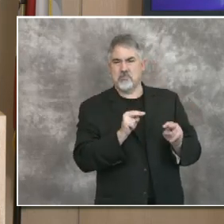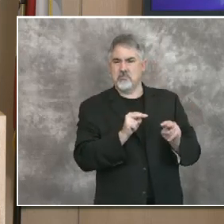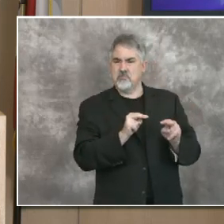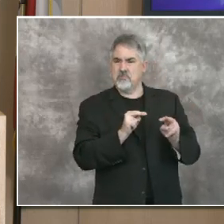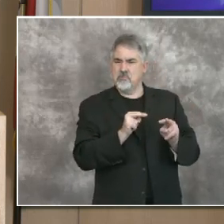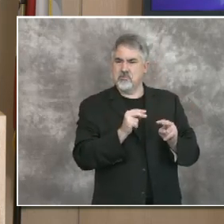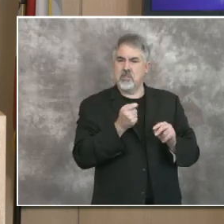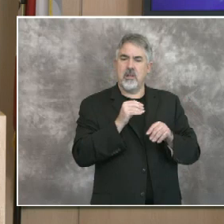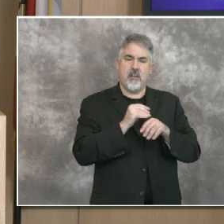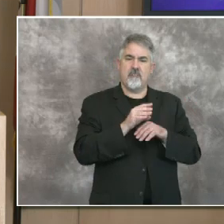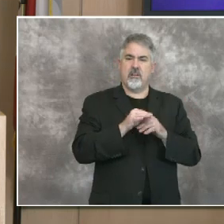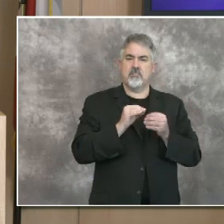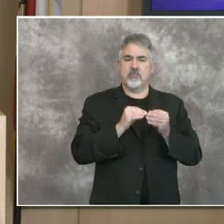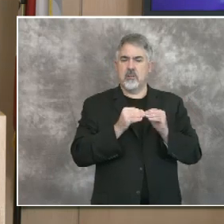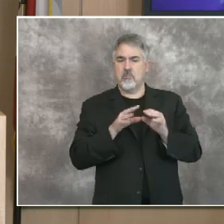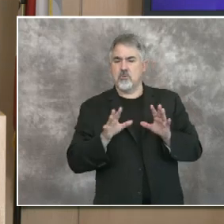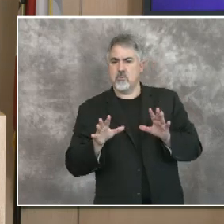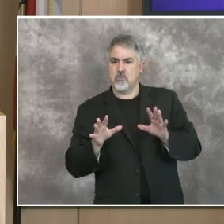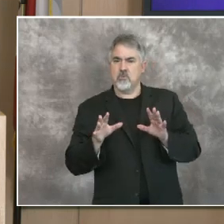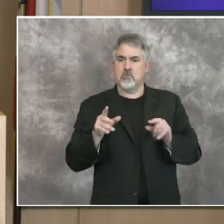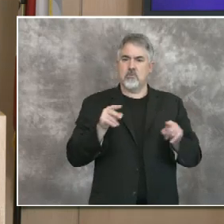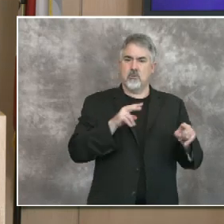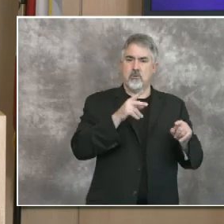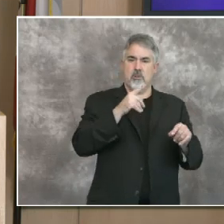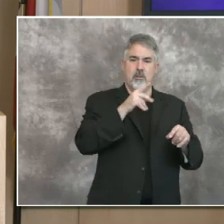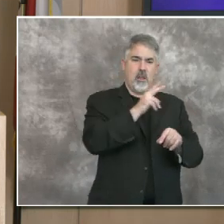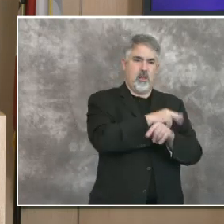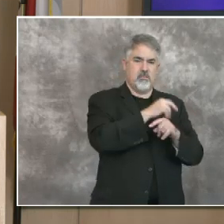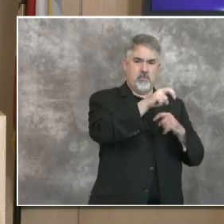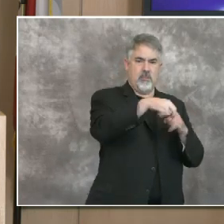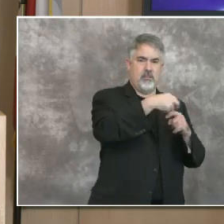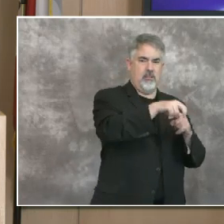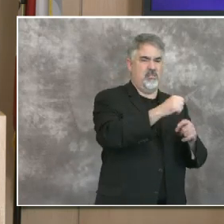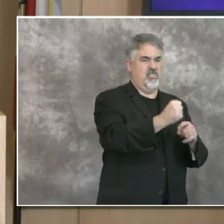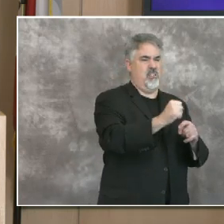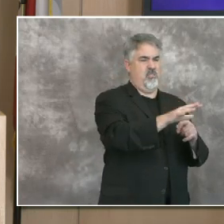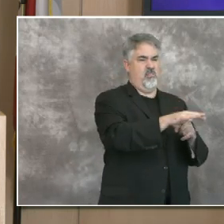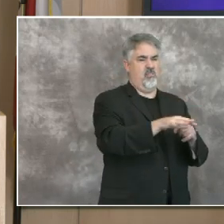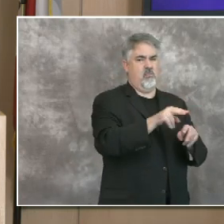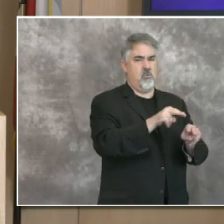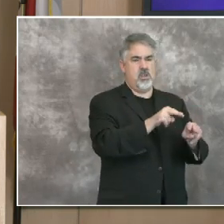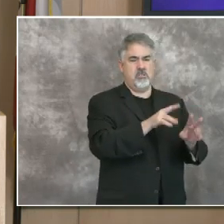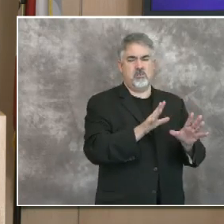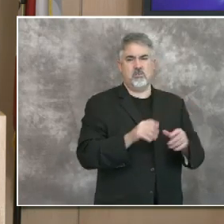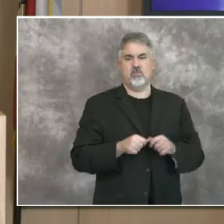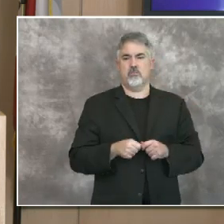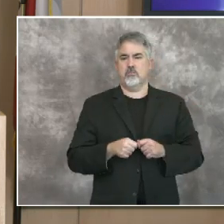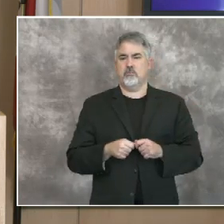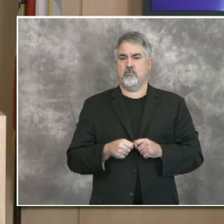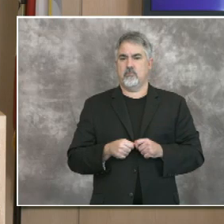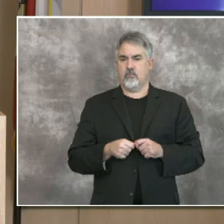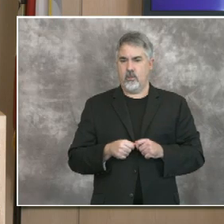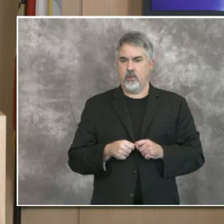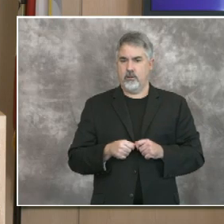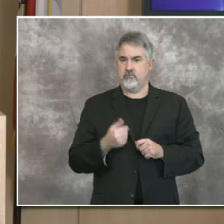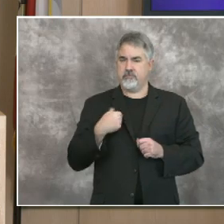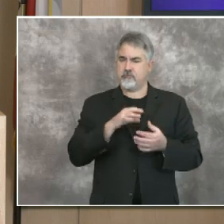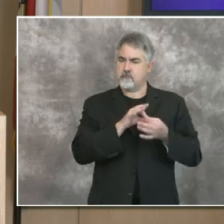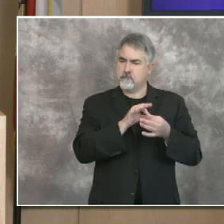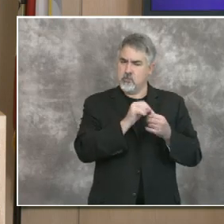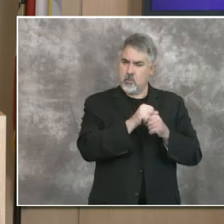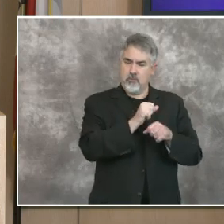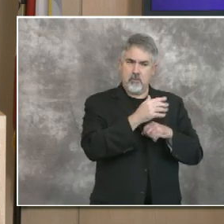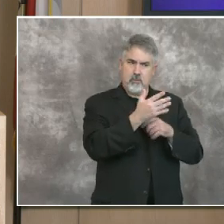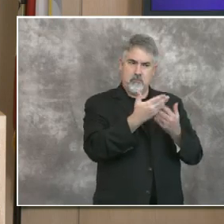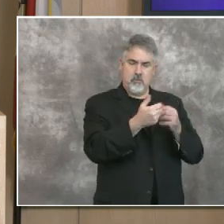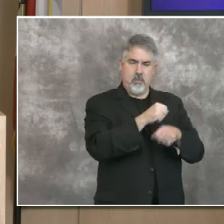people presenting to hospitals in the southern part of the county who have direct connections and travel to northern